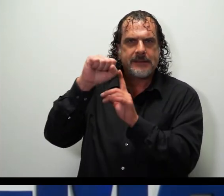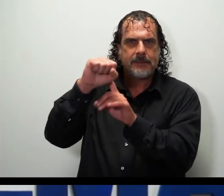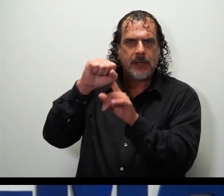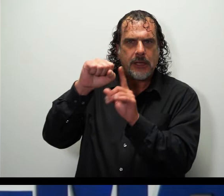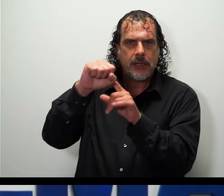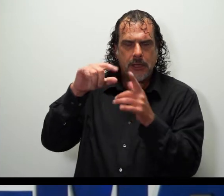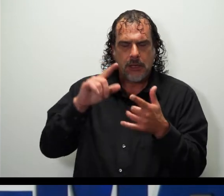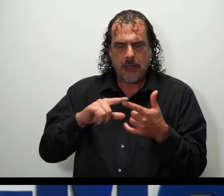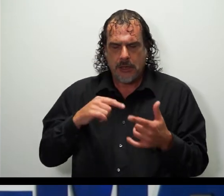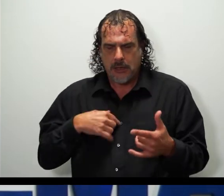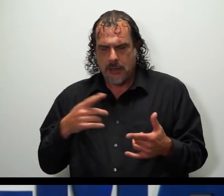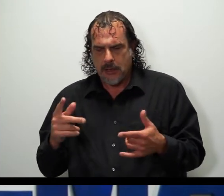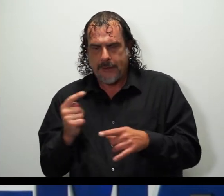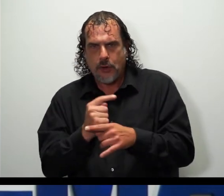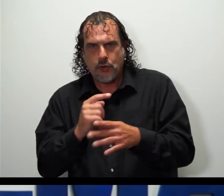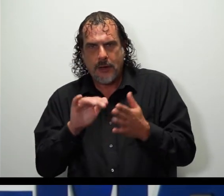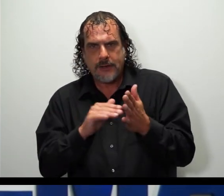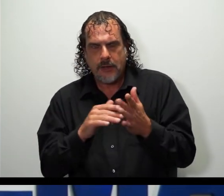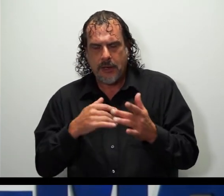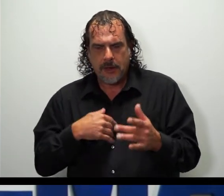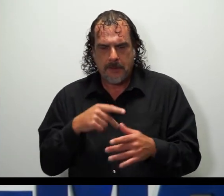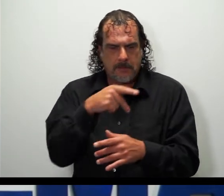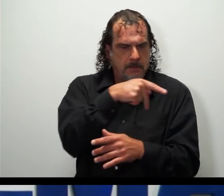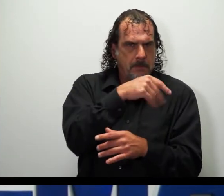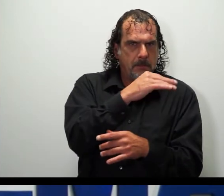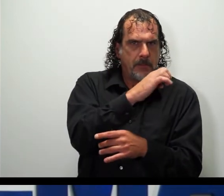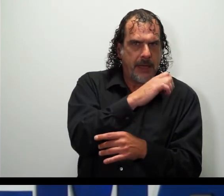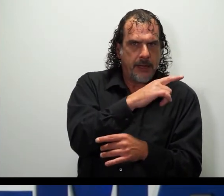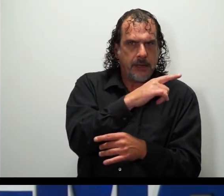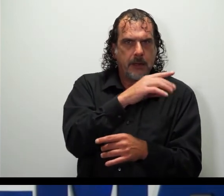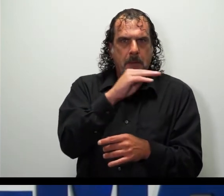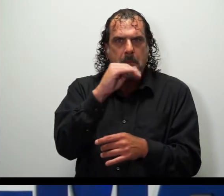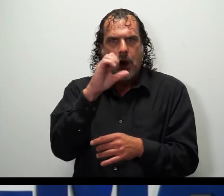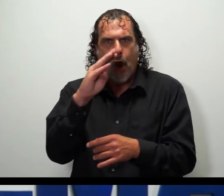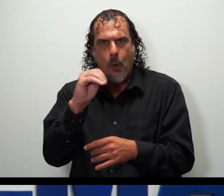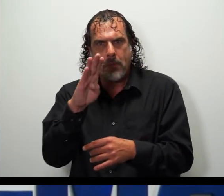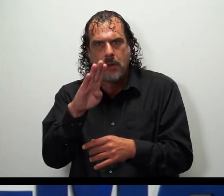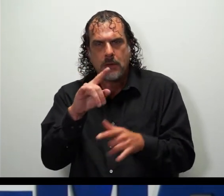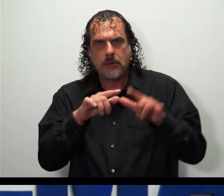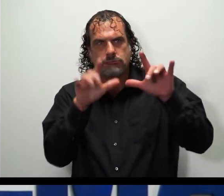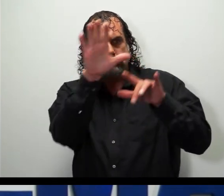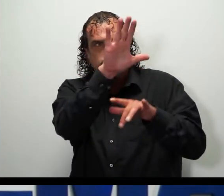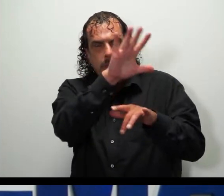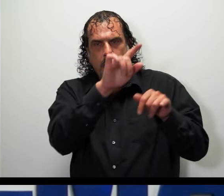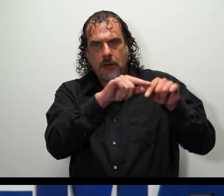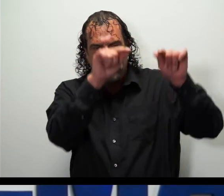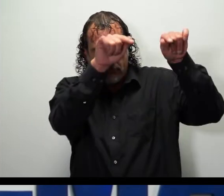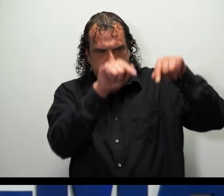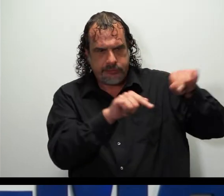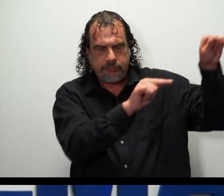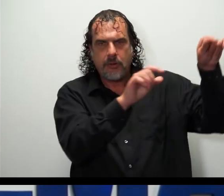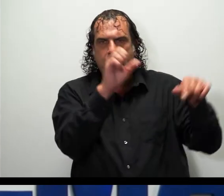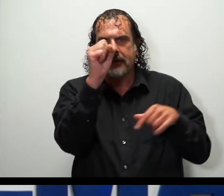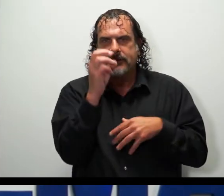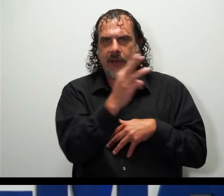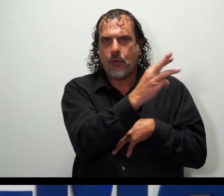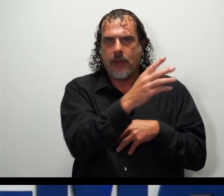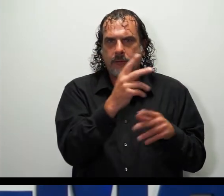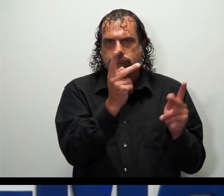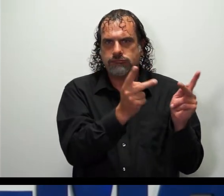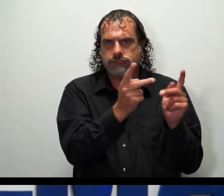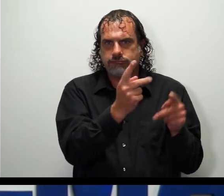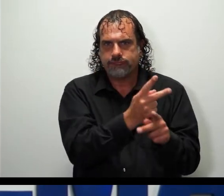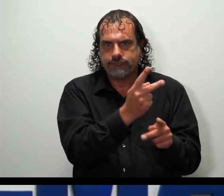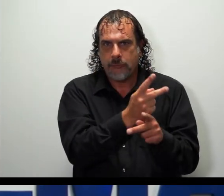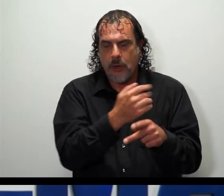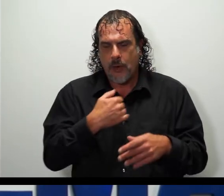Center. And then we'll also have some composite teams over in Pike County at the Macomb Armory staged to respond to any of those counties in southwest Mississippi. There are